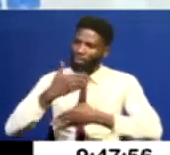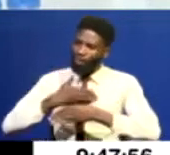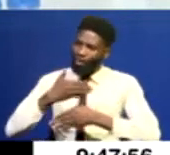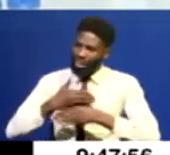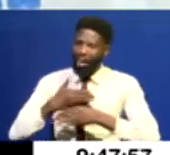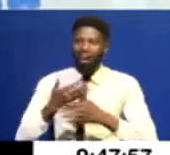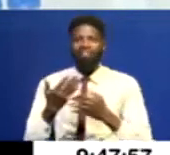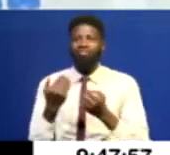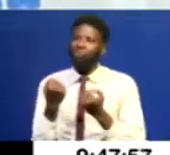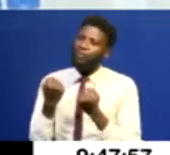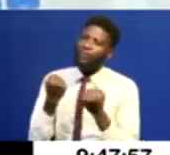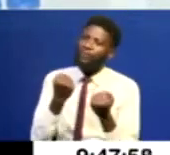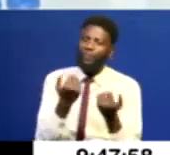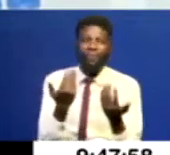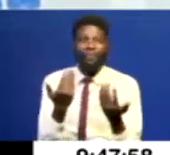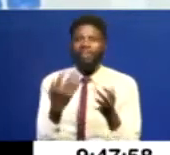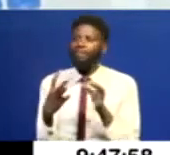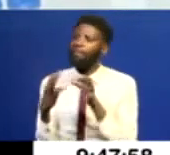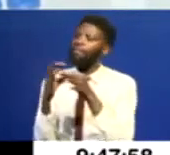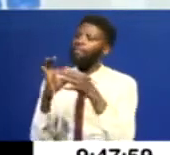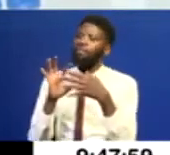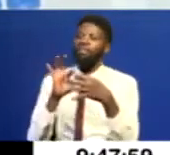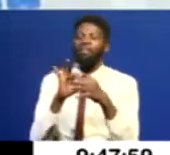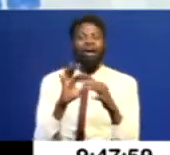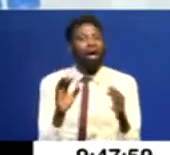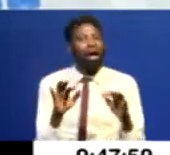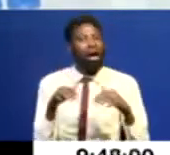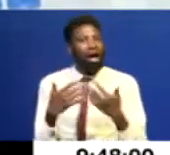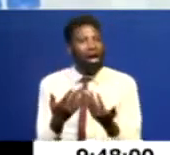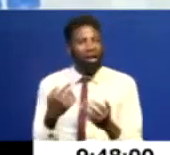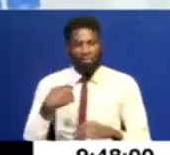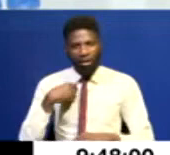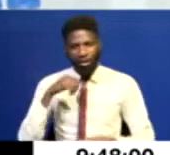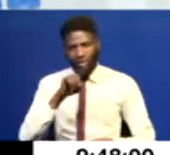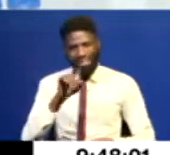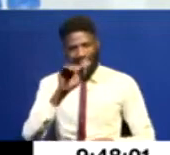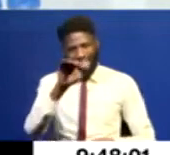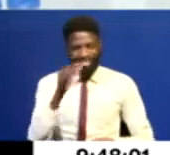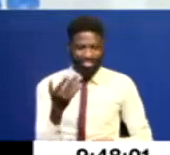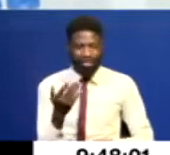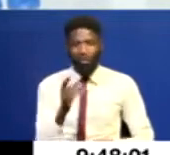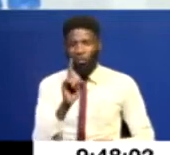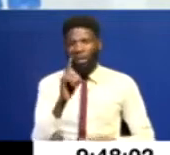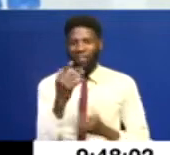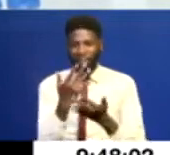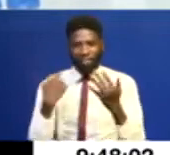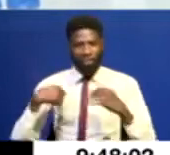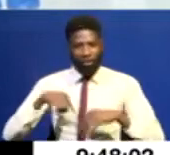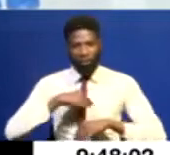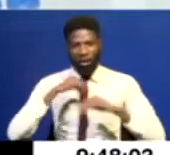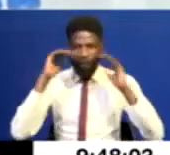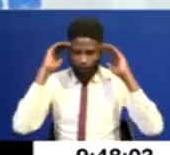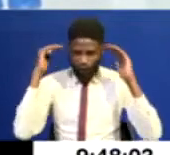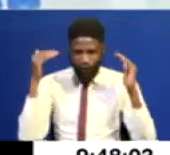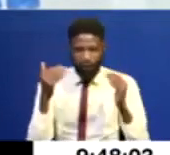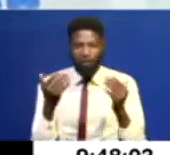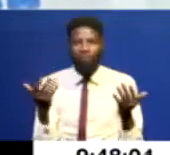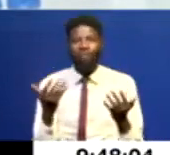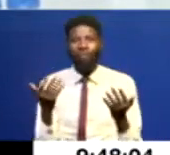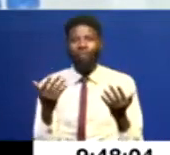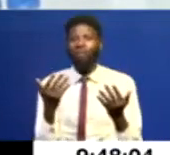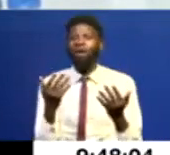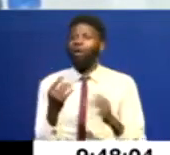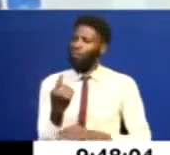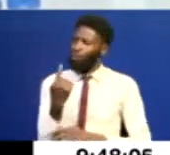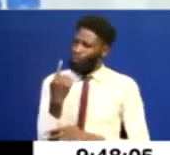about the connectivity, what causes, and I'll pose this question, one of the things we'll be looking at is the single customs